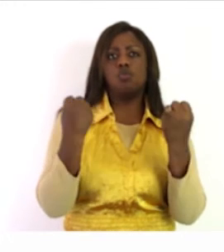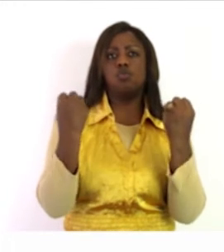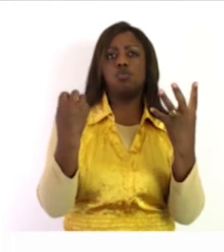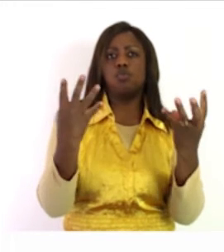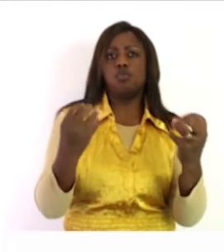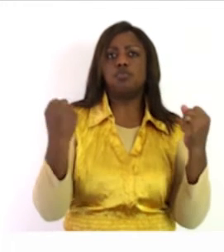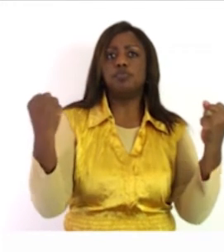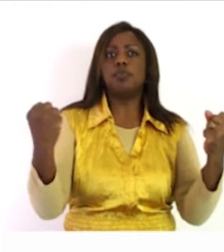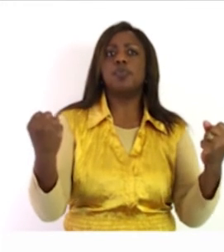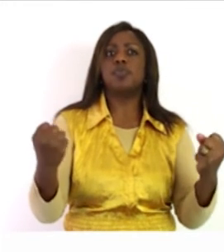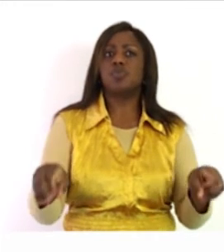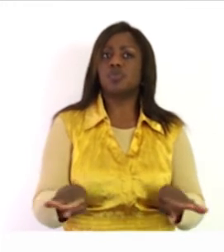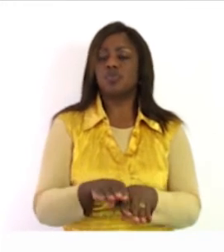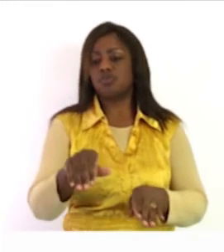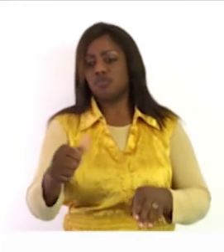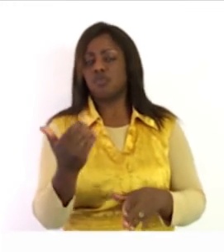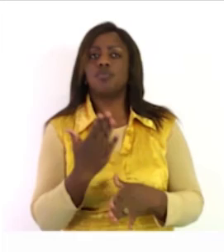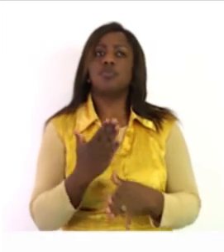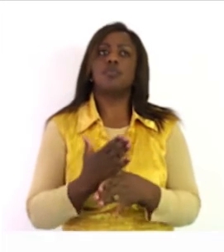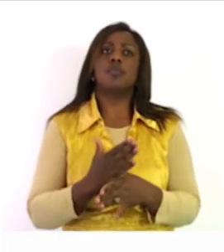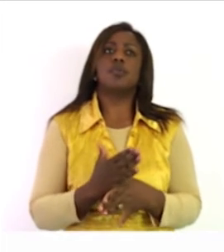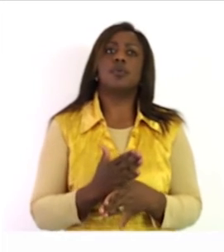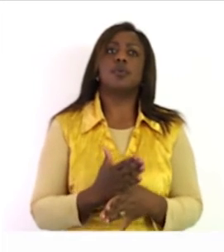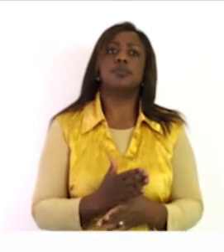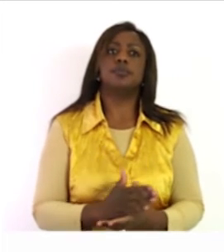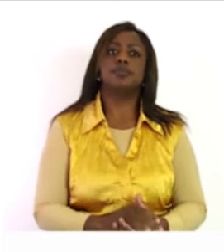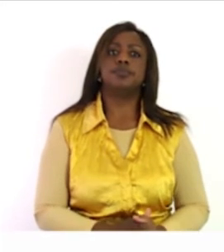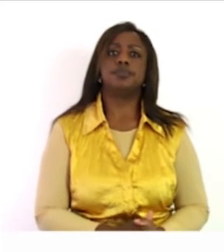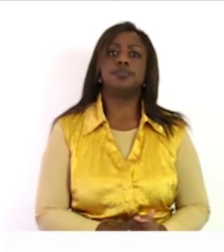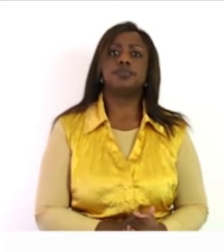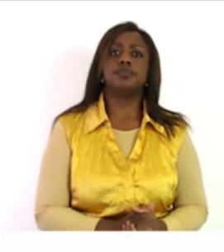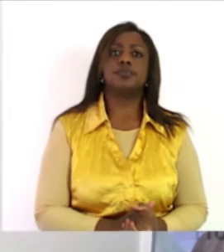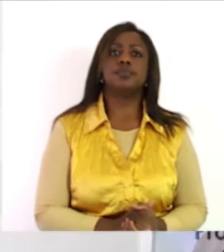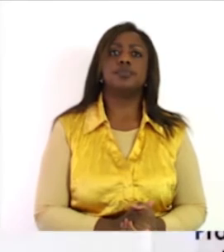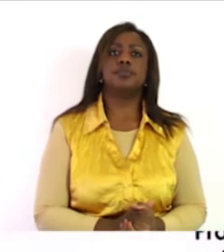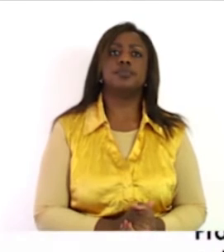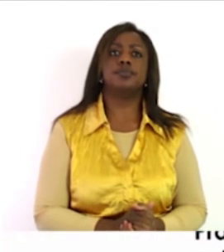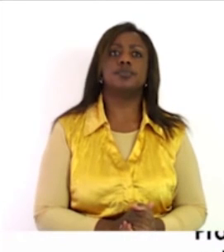tackle daily chores. Now we are turning to page 20.